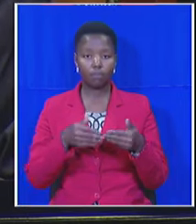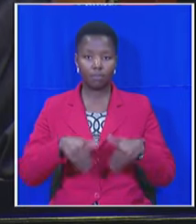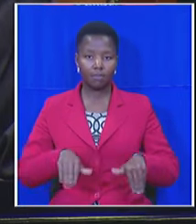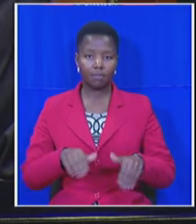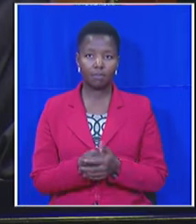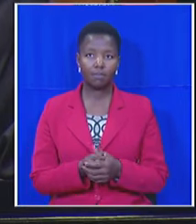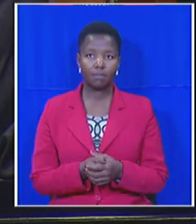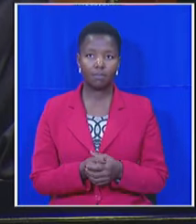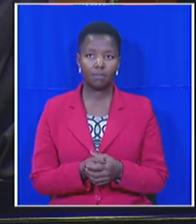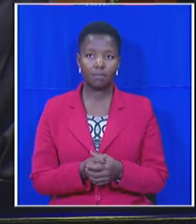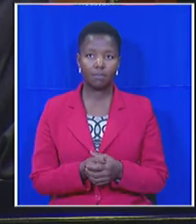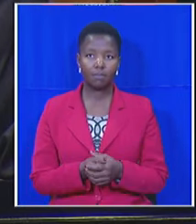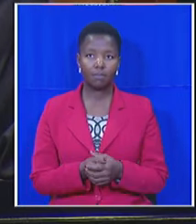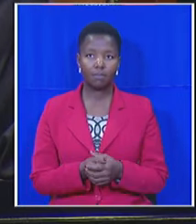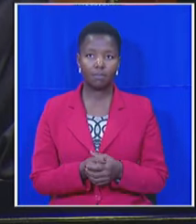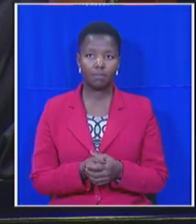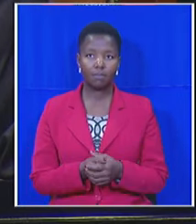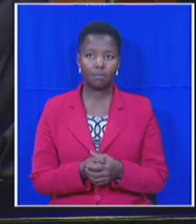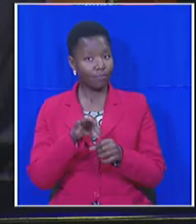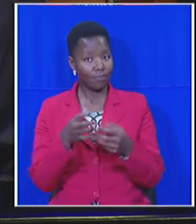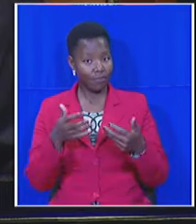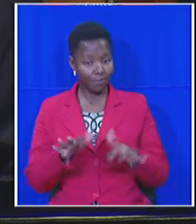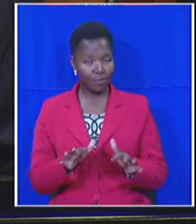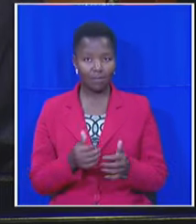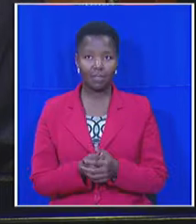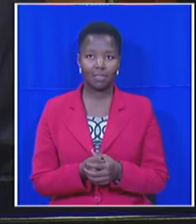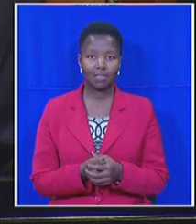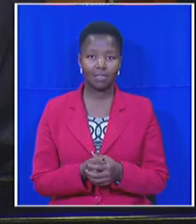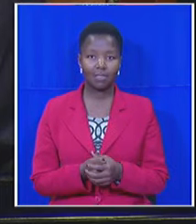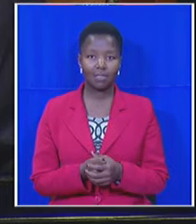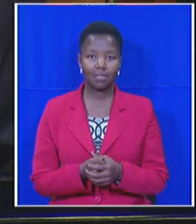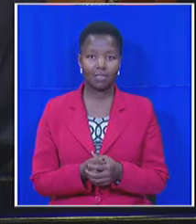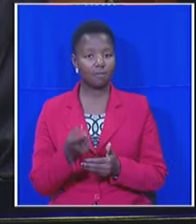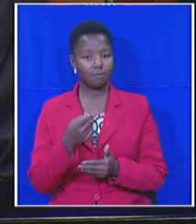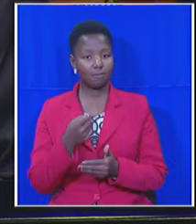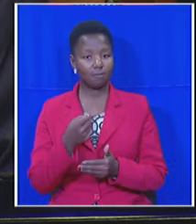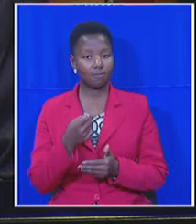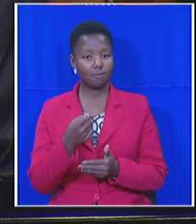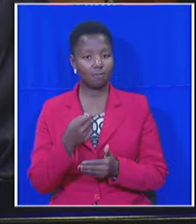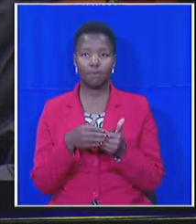button. Have all members voted? The voting session is now closed.